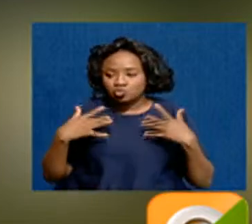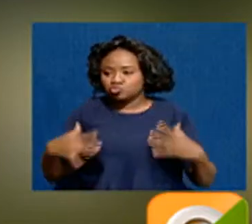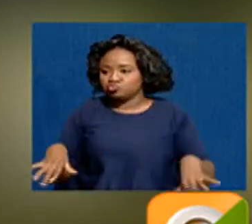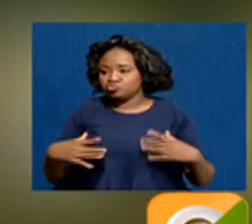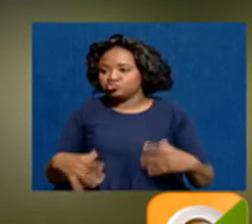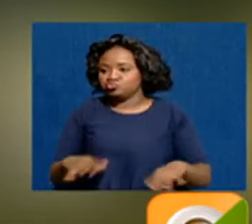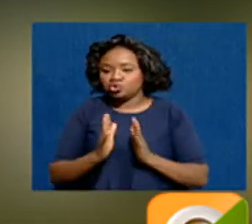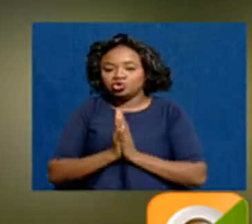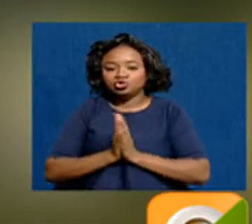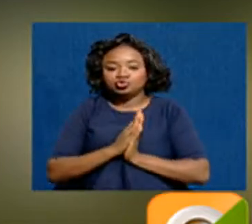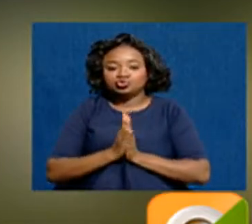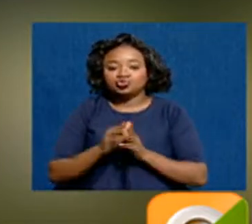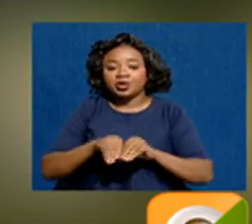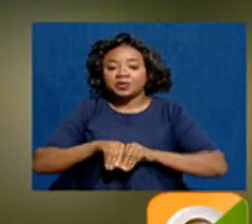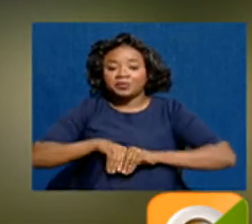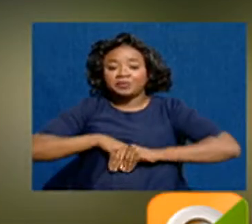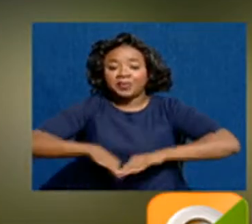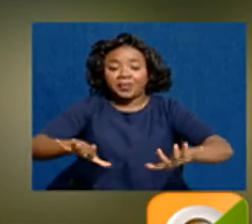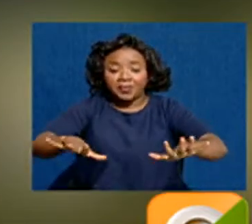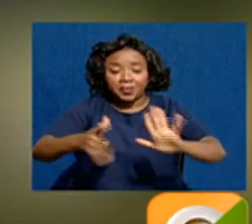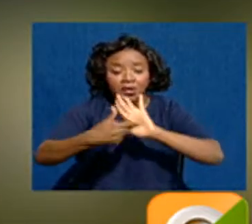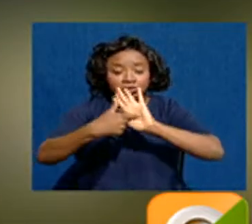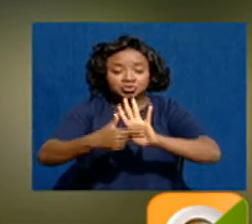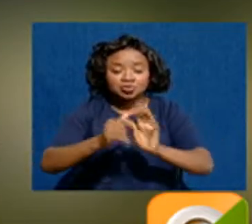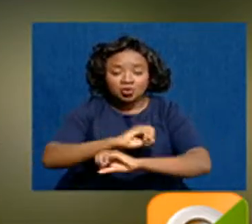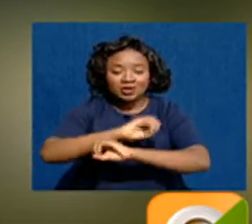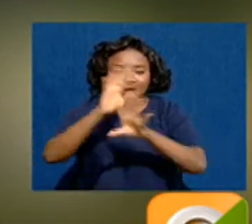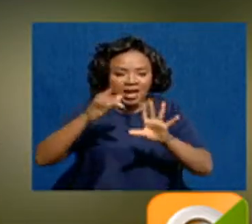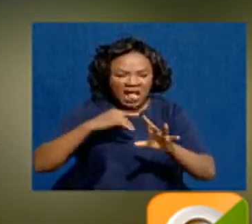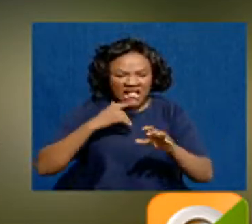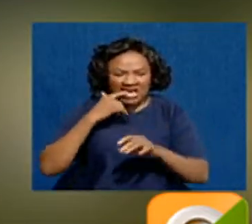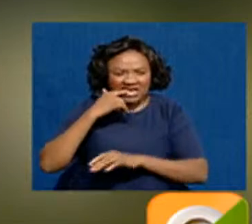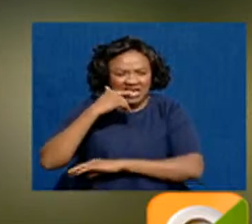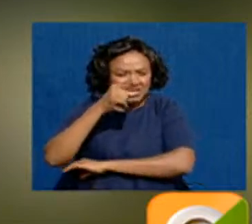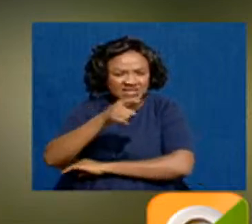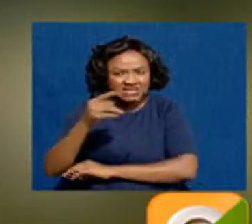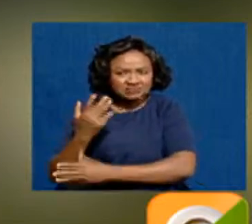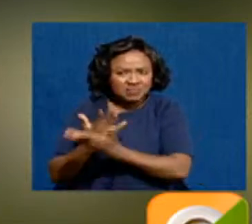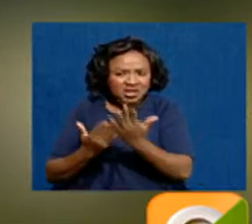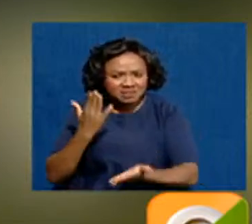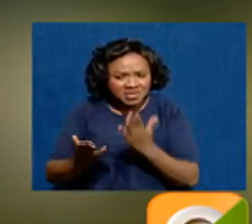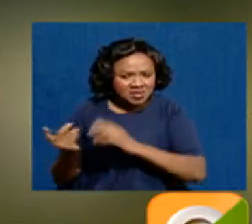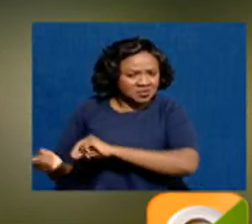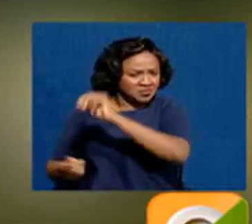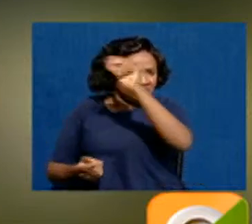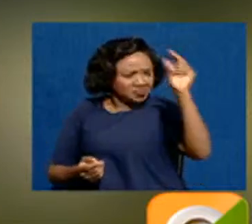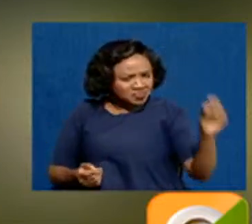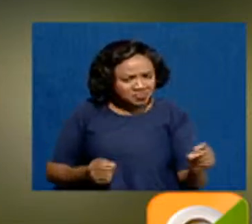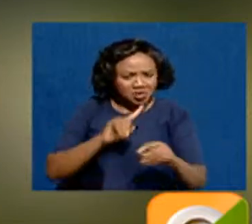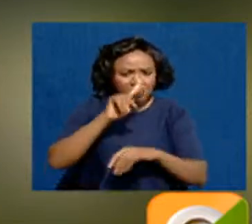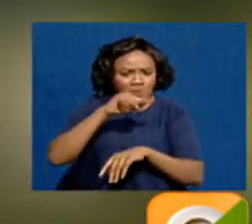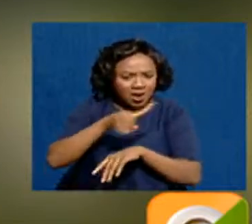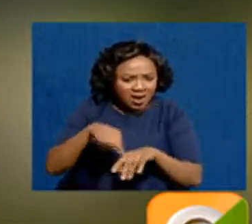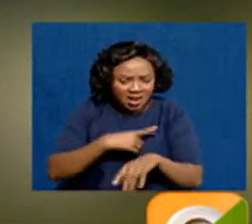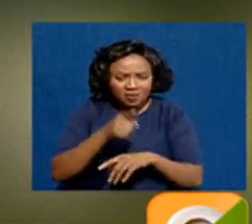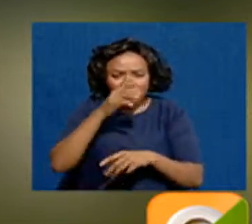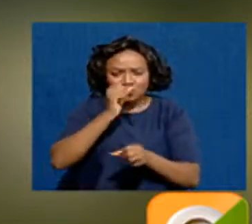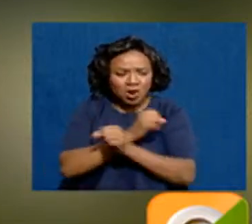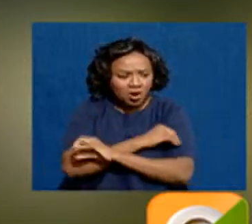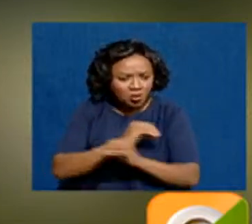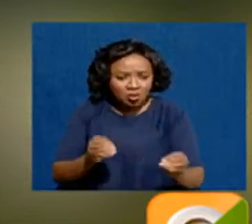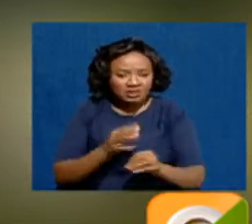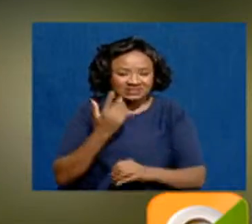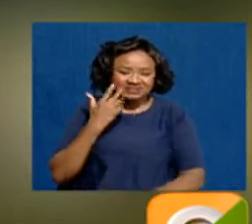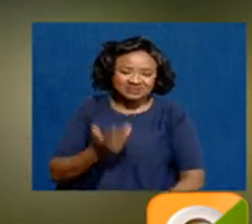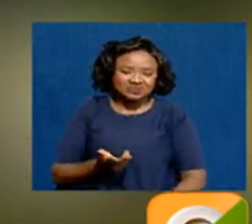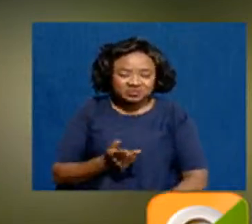it creates an impression in somebody's mind that it's been leaking for a whole day or for a whole hour, it stopped to work. Even if you see here the reports that are